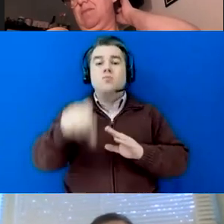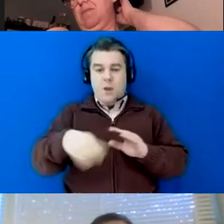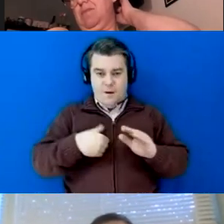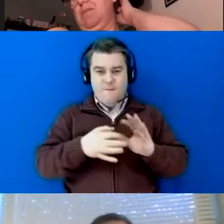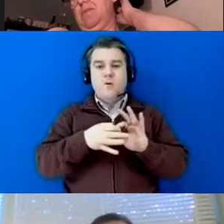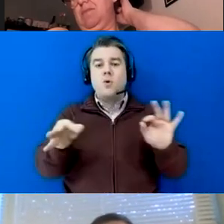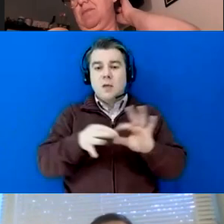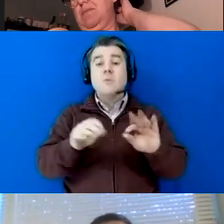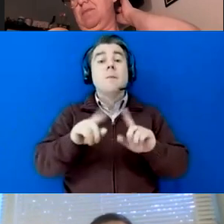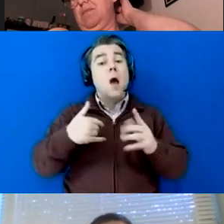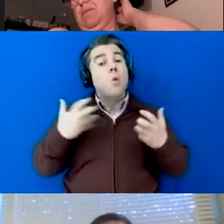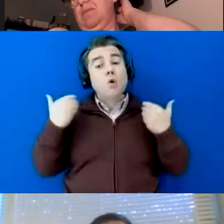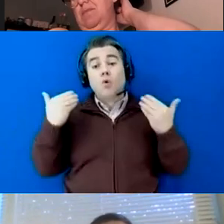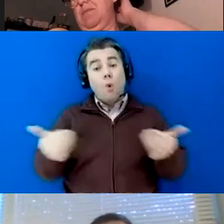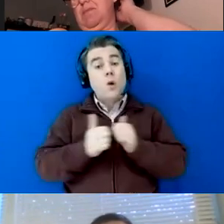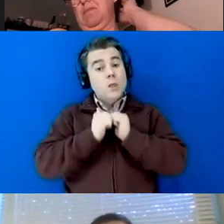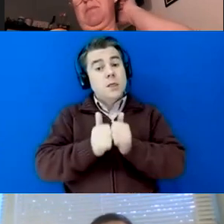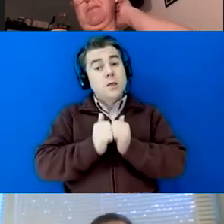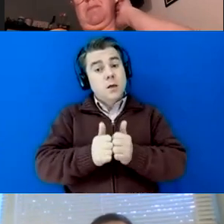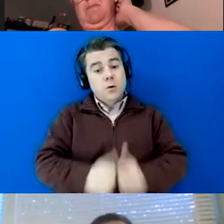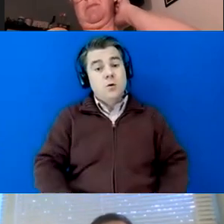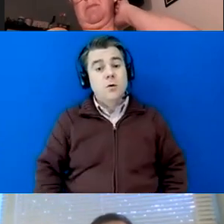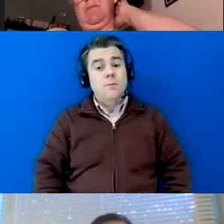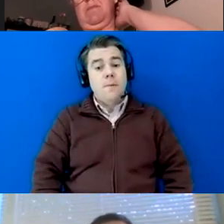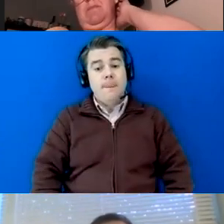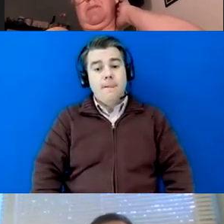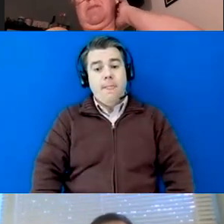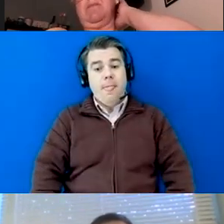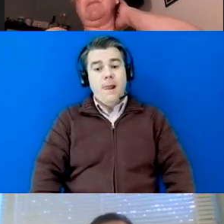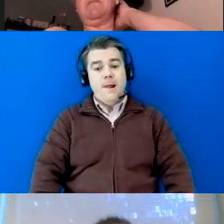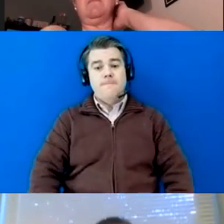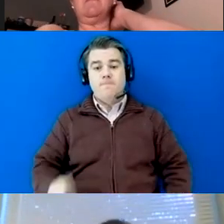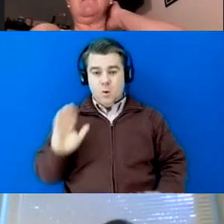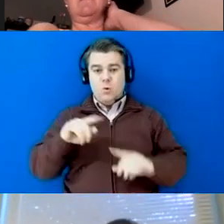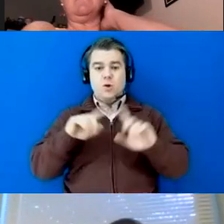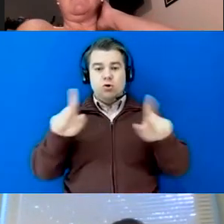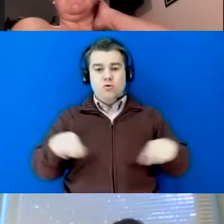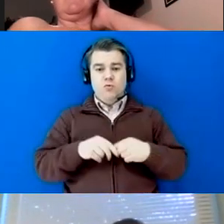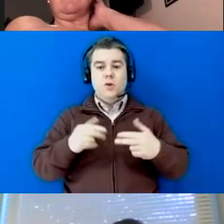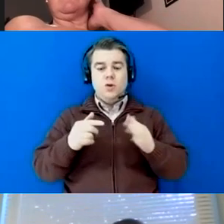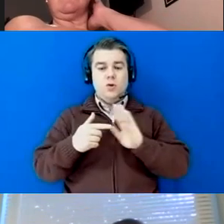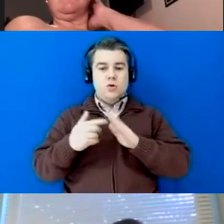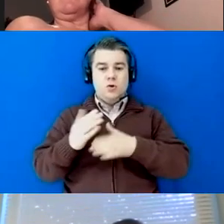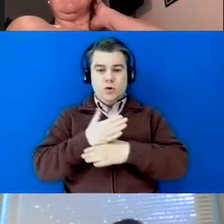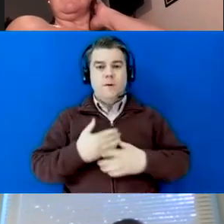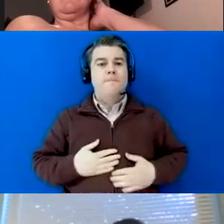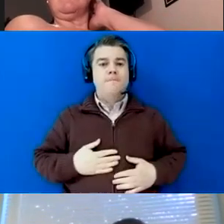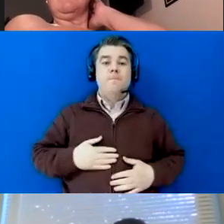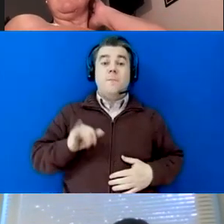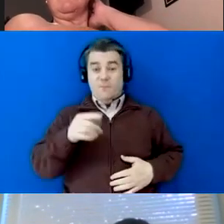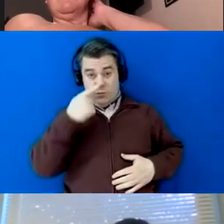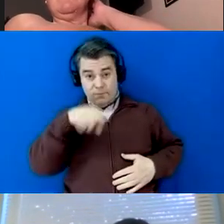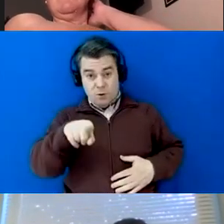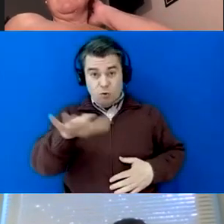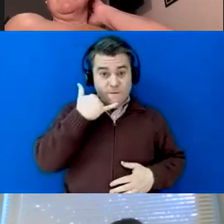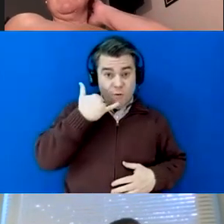wanted to go ahead and watch this together. So I'm going to screen share. If you would pull out your